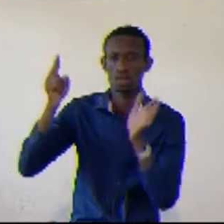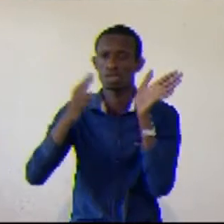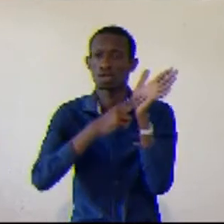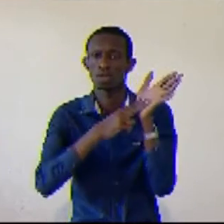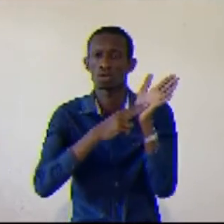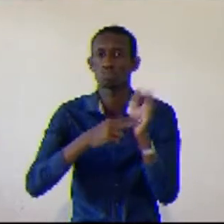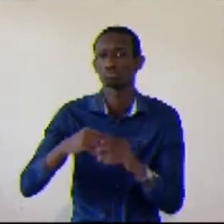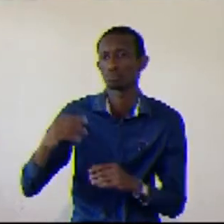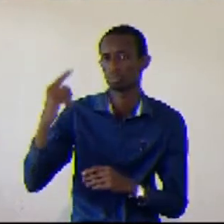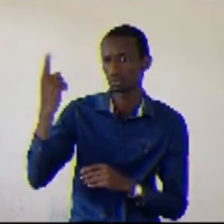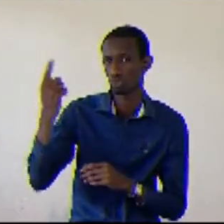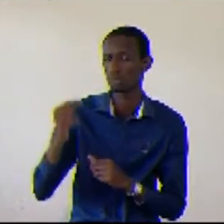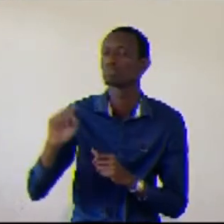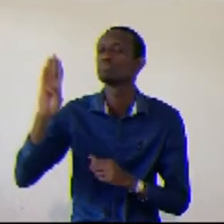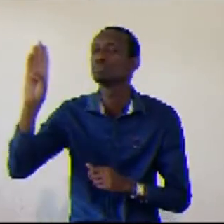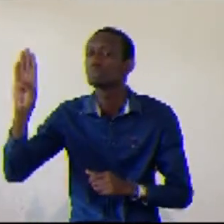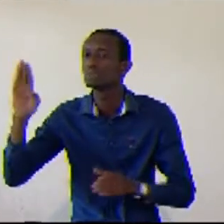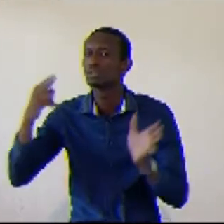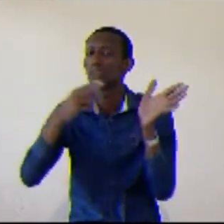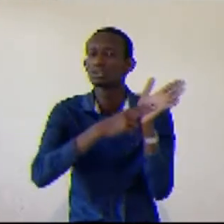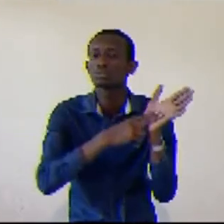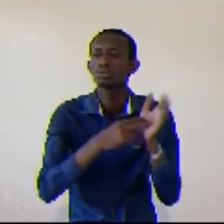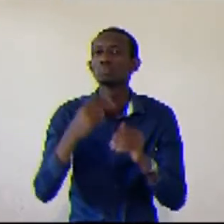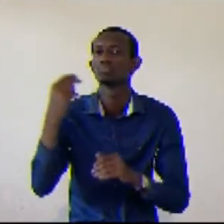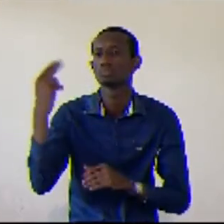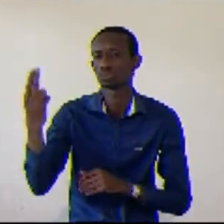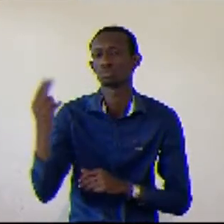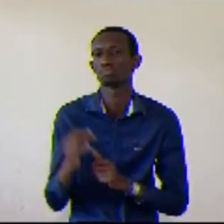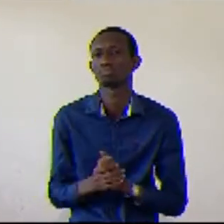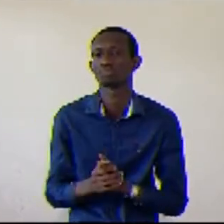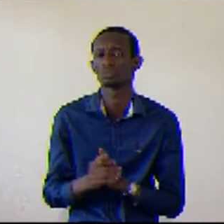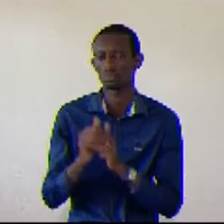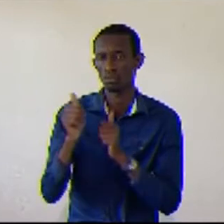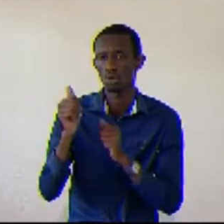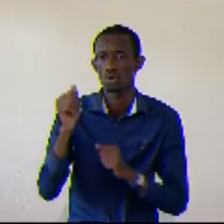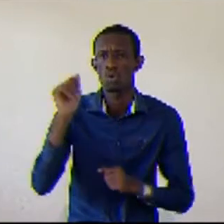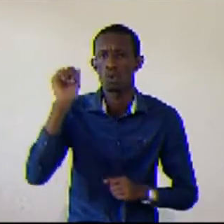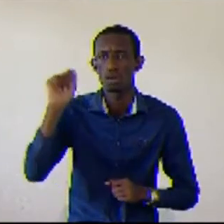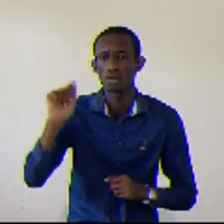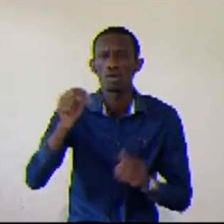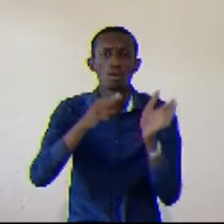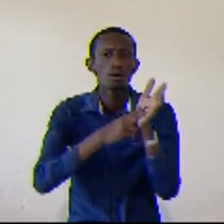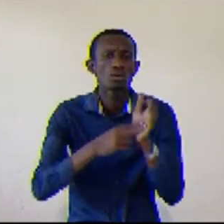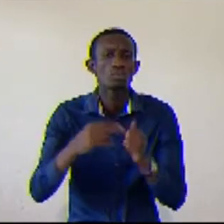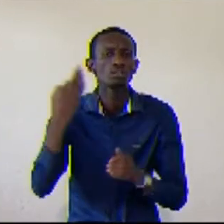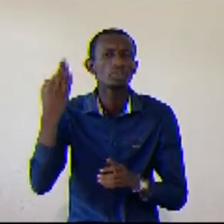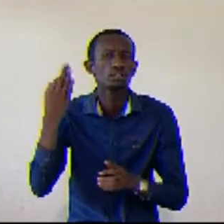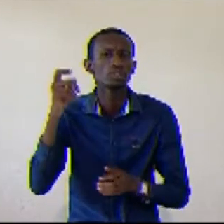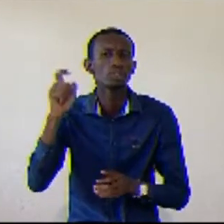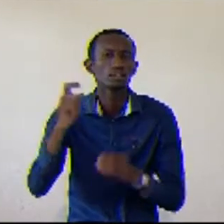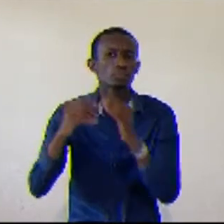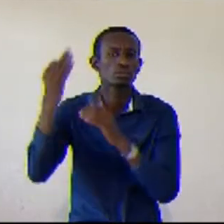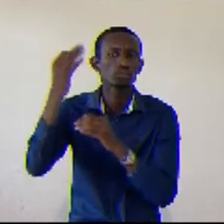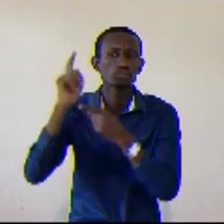2. Then, f of 1 is equal to 3 times 1 cubed plus